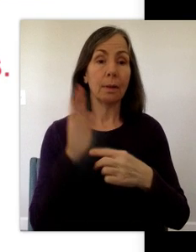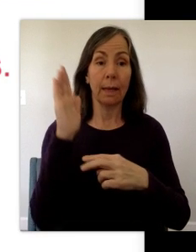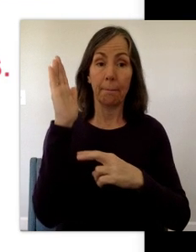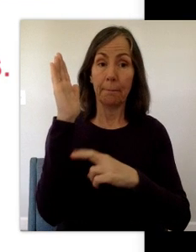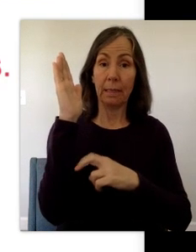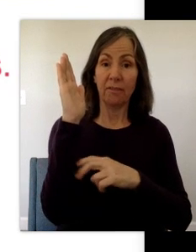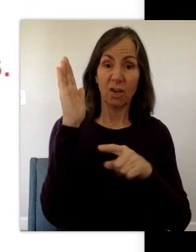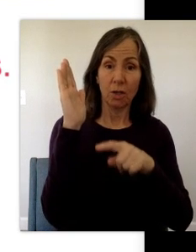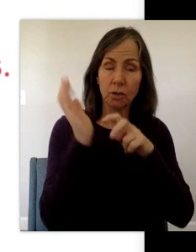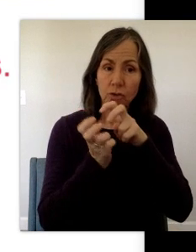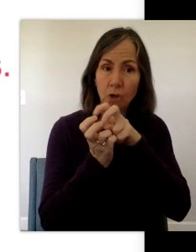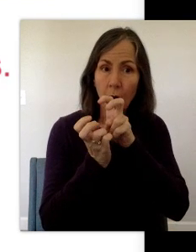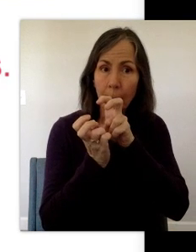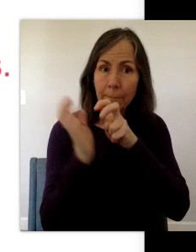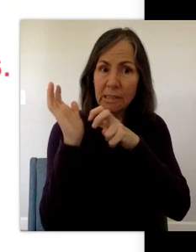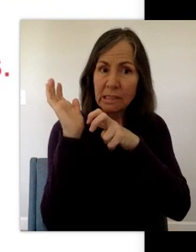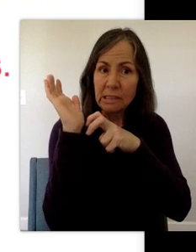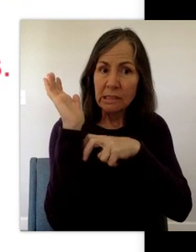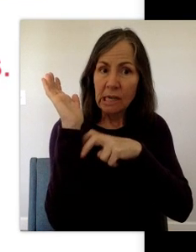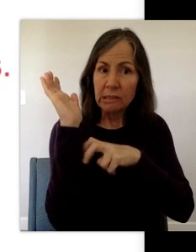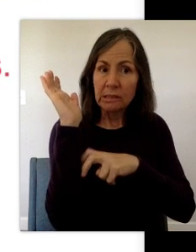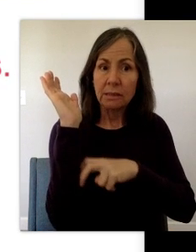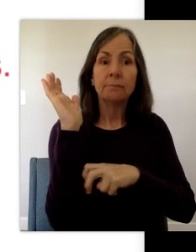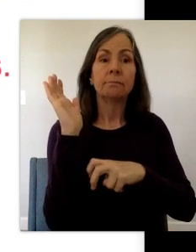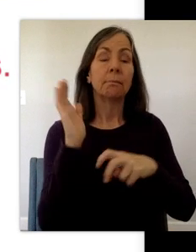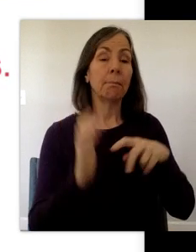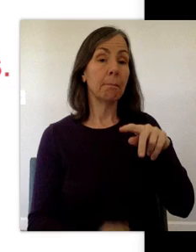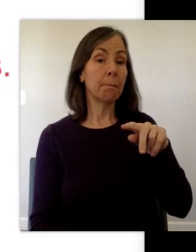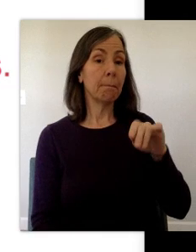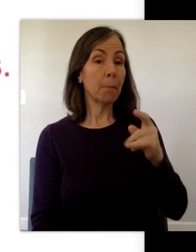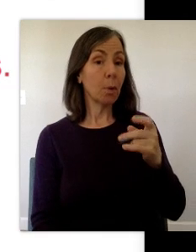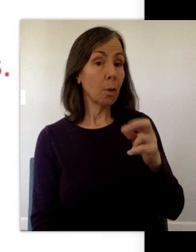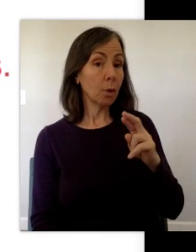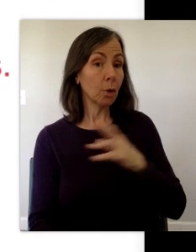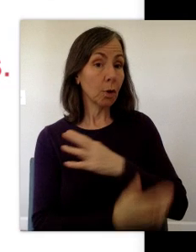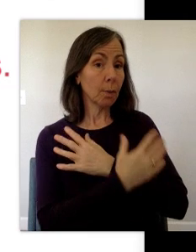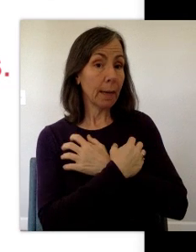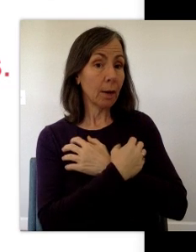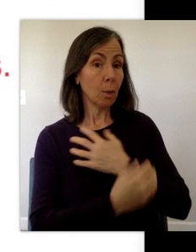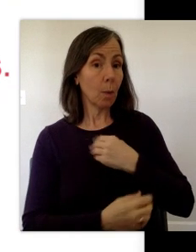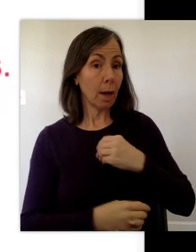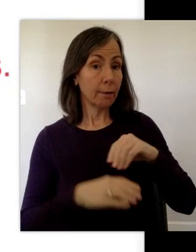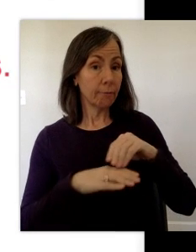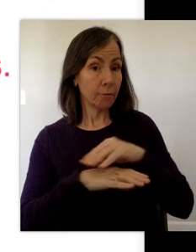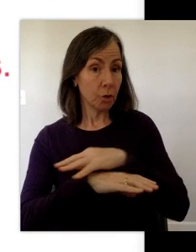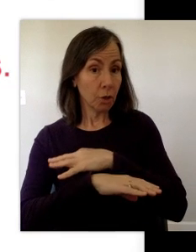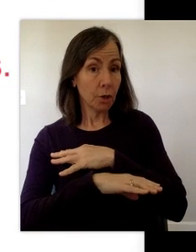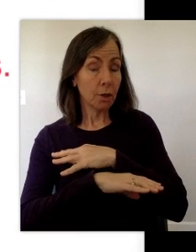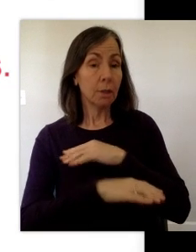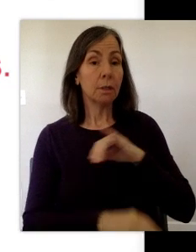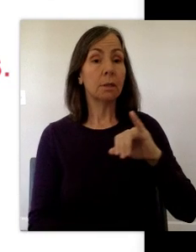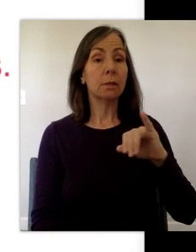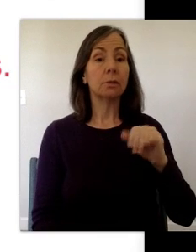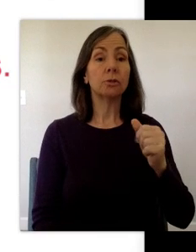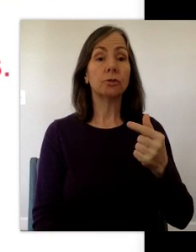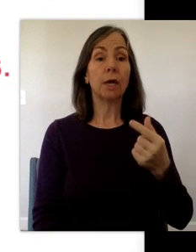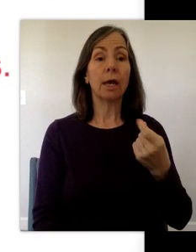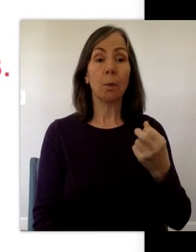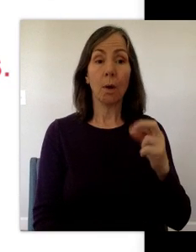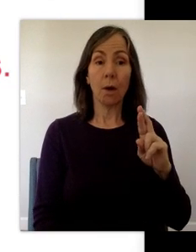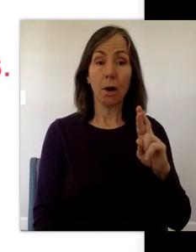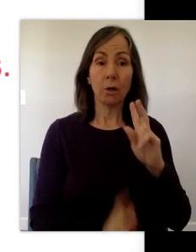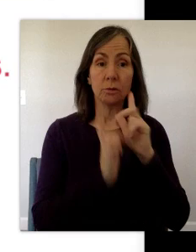teeth, like a polar bear's white fur, like the jaguar's big jaw, like